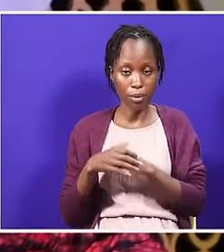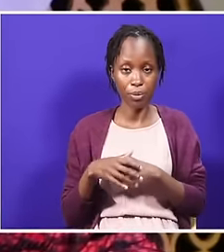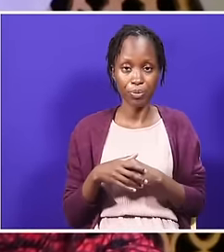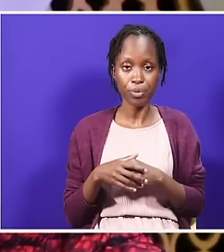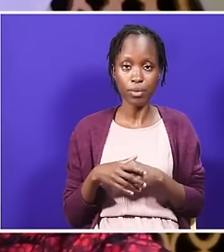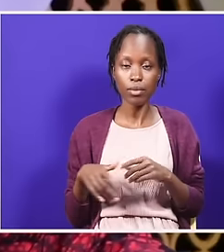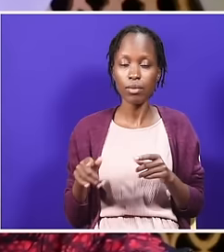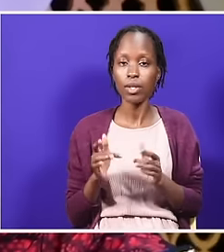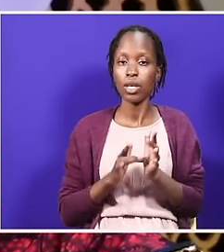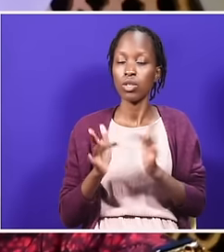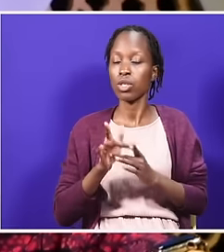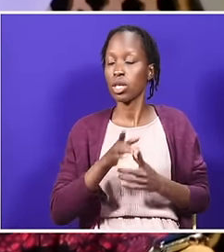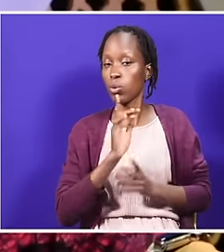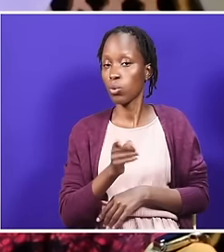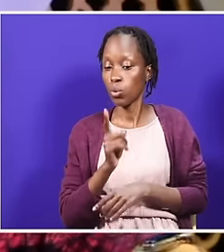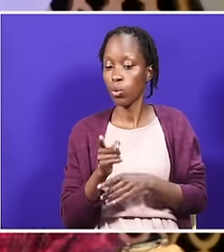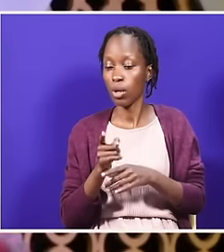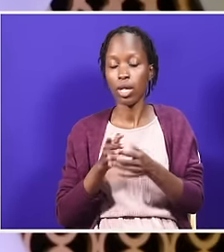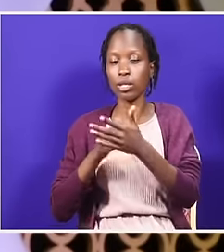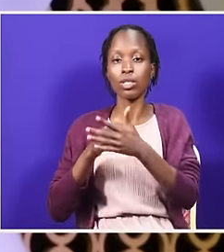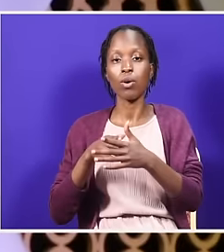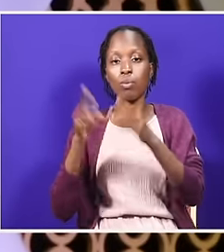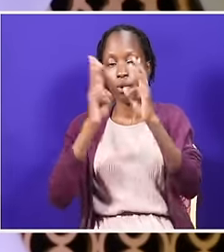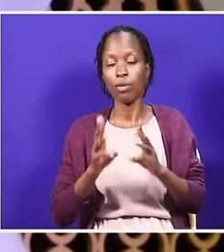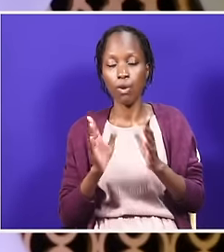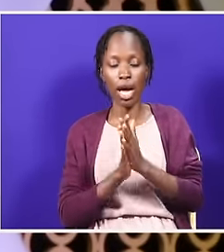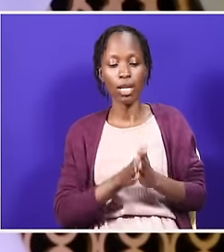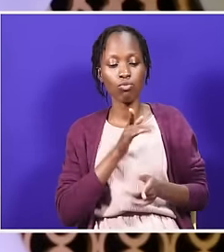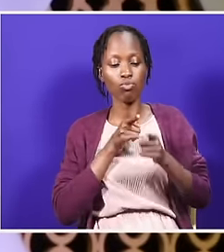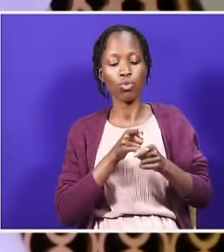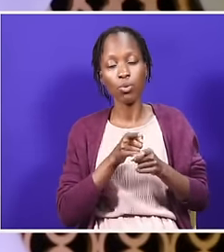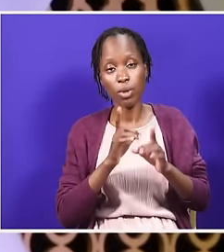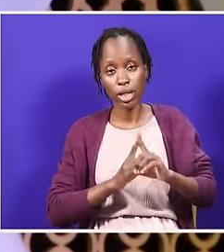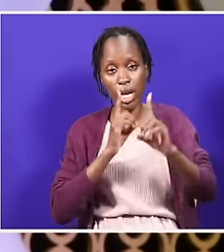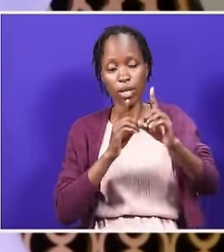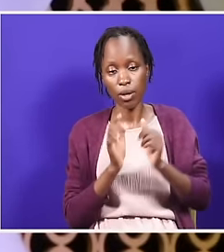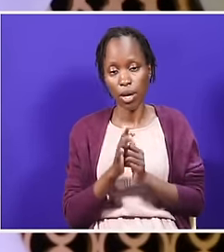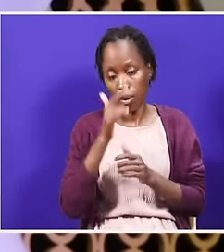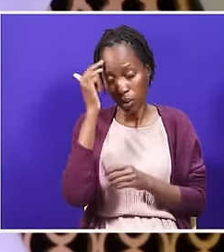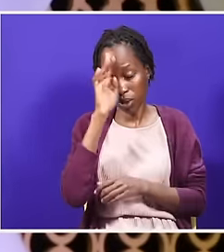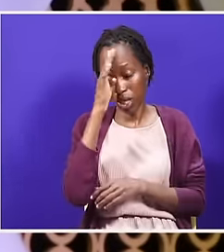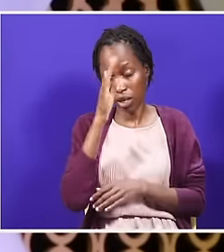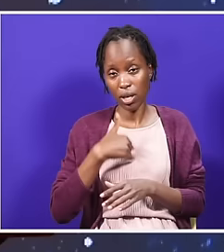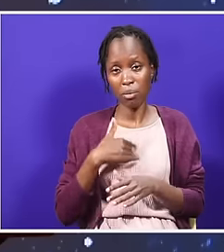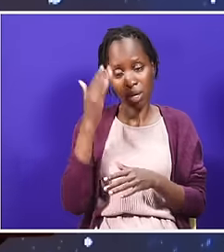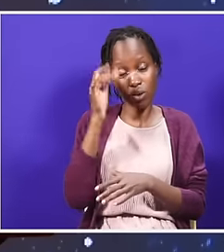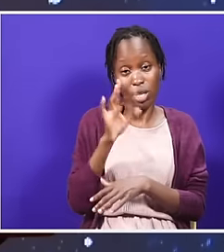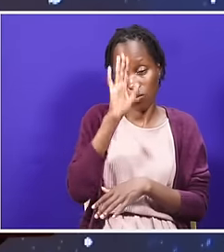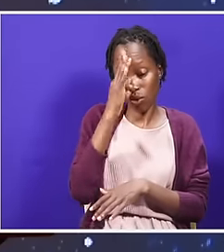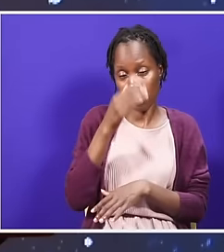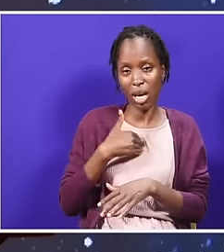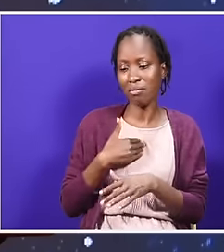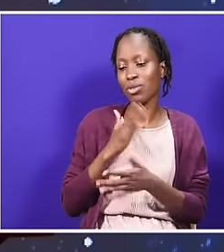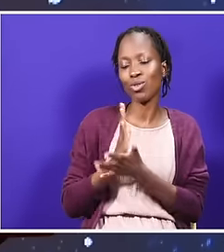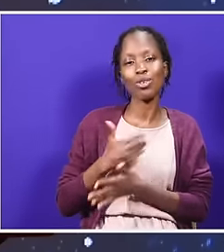He rebuked the storm, and then he rebuked them for lashing out in doubt. I don't know if you've done that recently. I